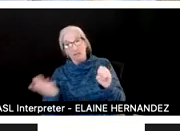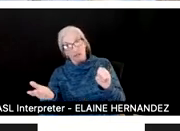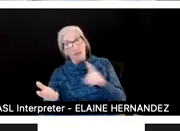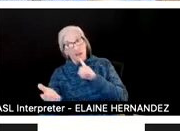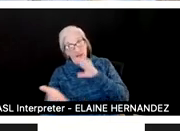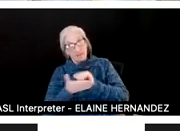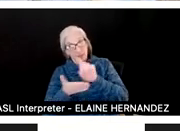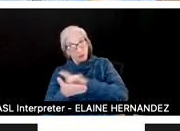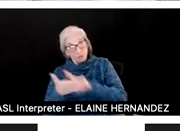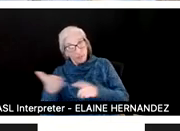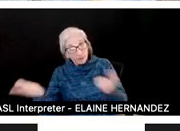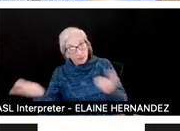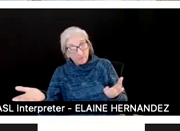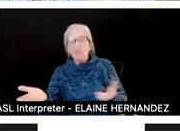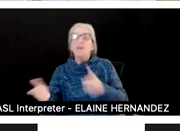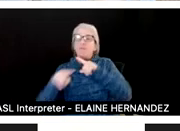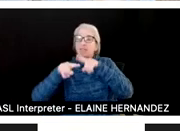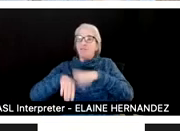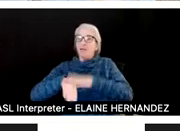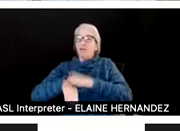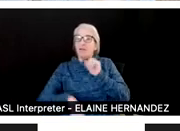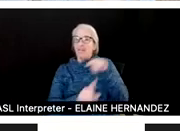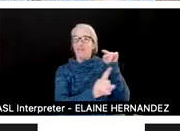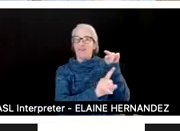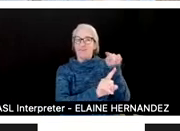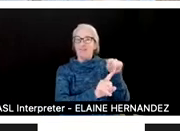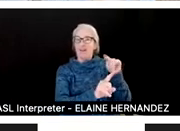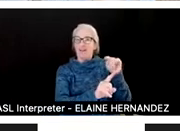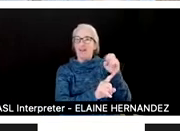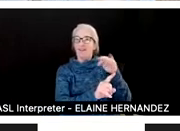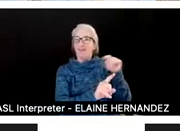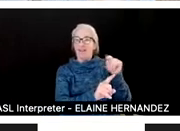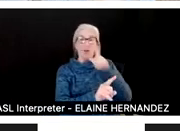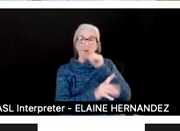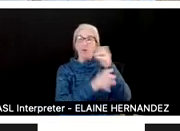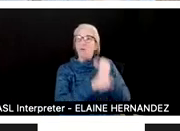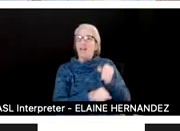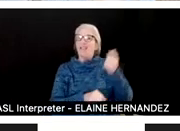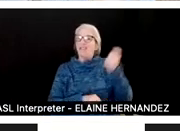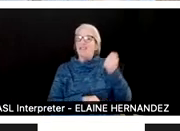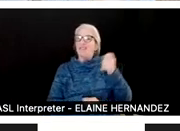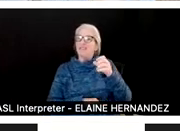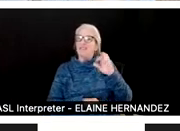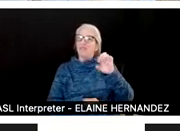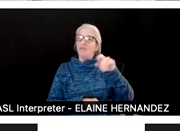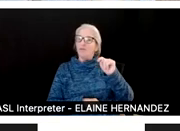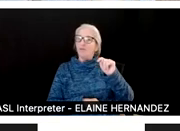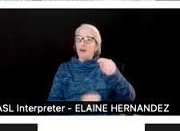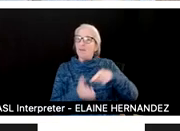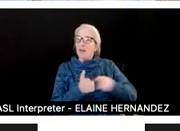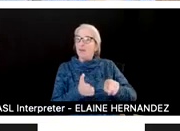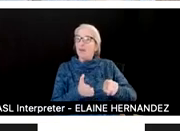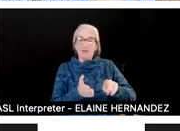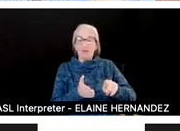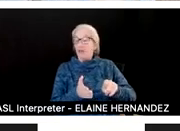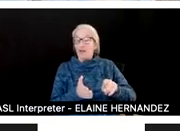that landlord is treating those tenants differently from tenants who did not get rent relief. And to do that, you have to talk to your